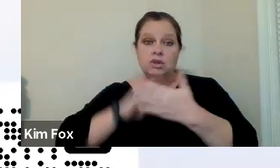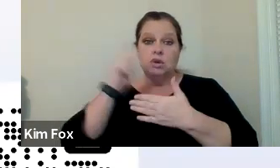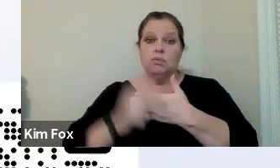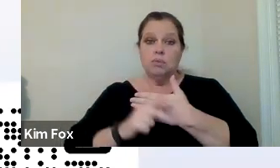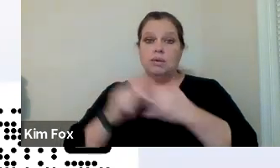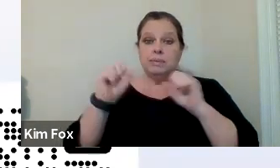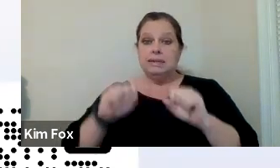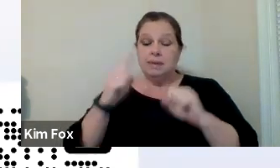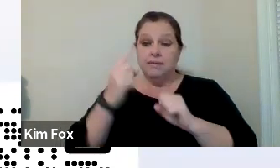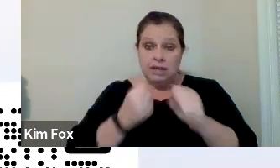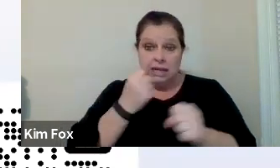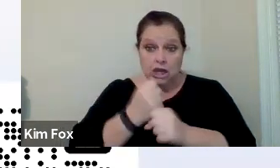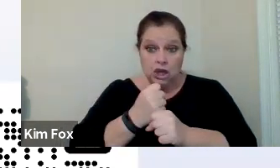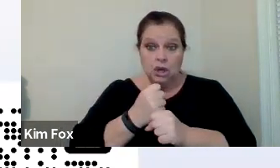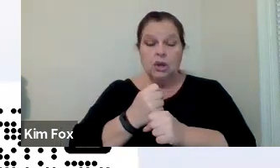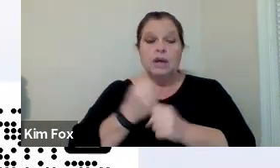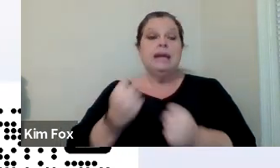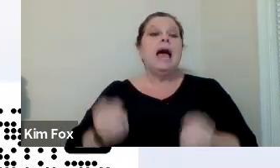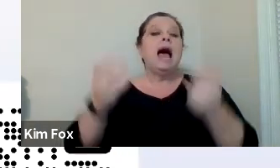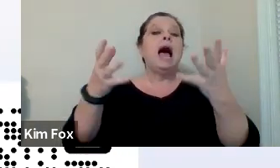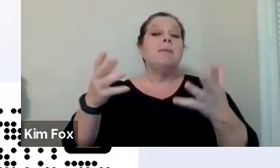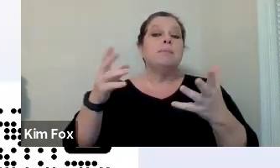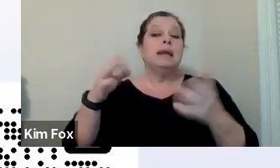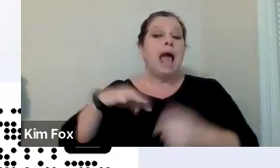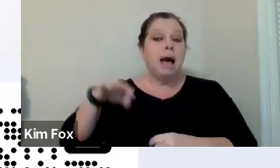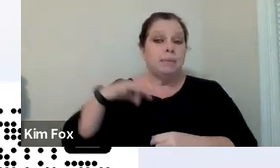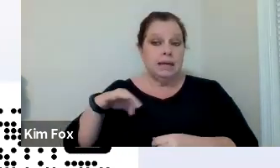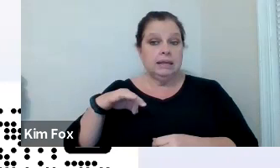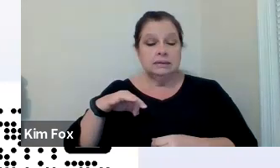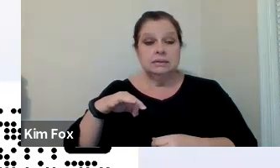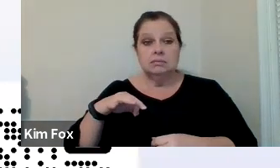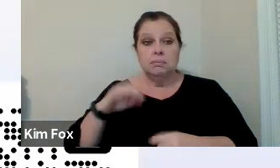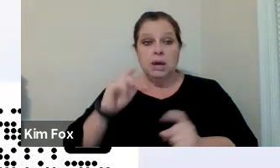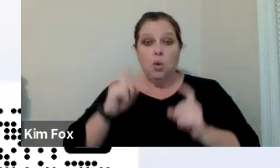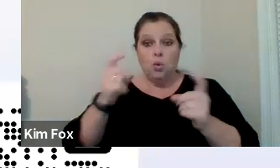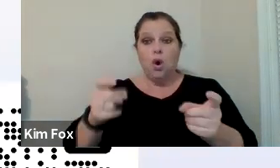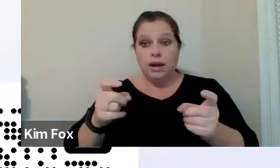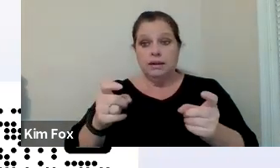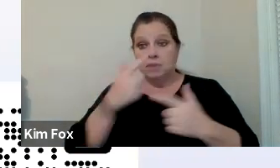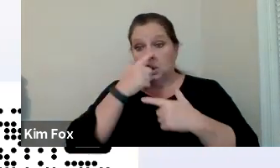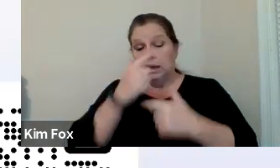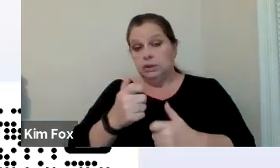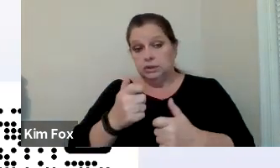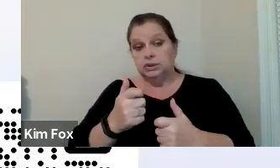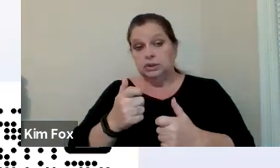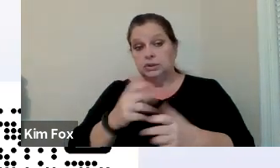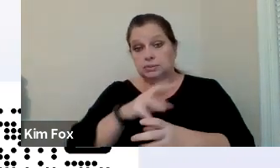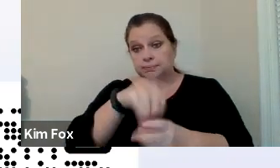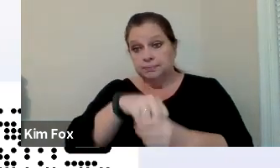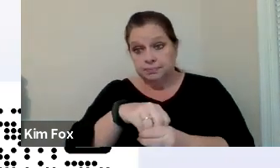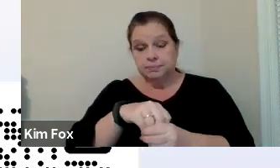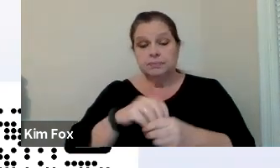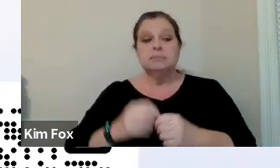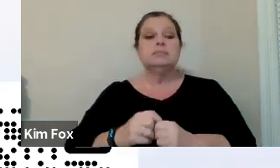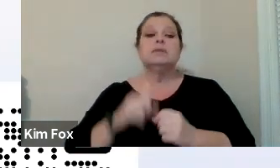the year and how many applicants are awarded for the program they are interested in pursuing. Therefore, it is